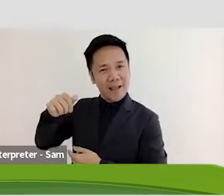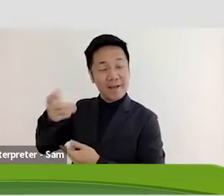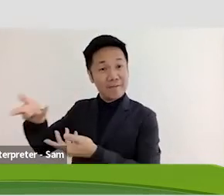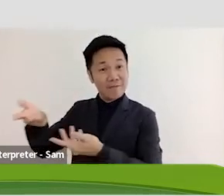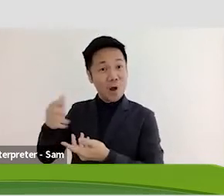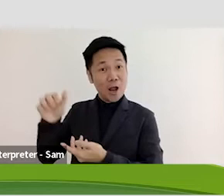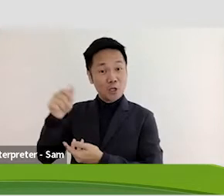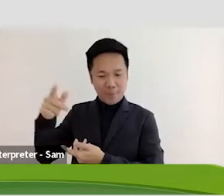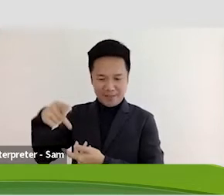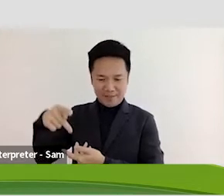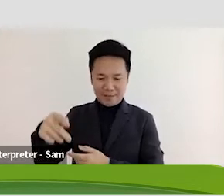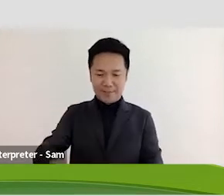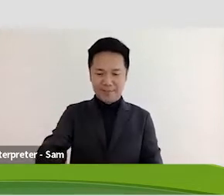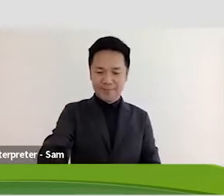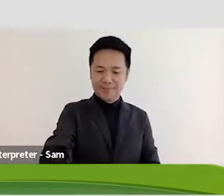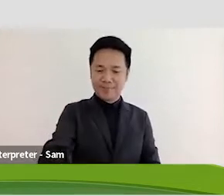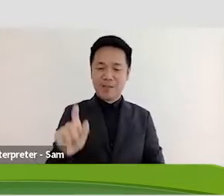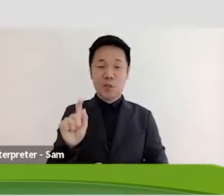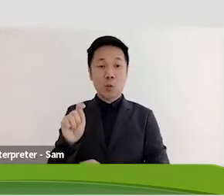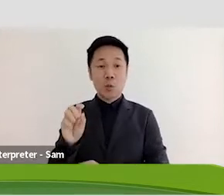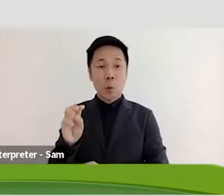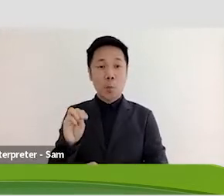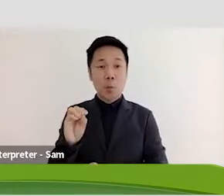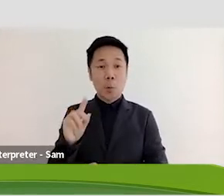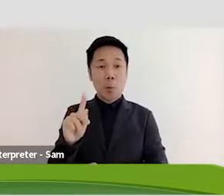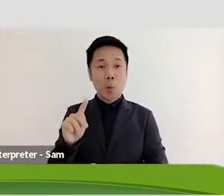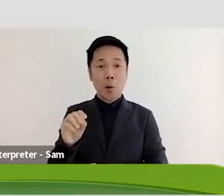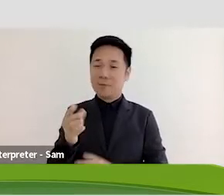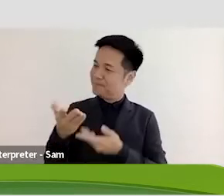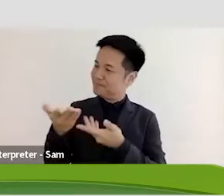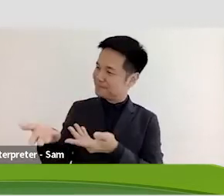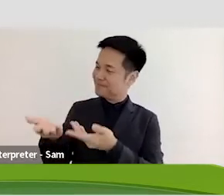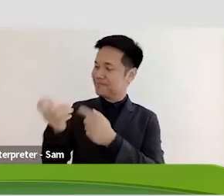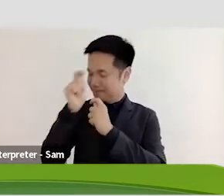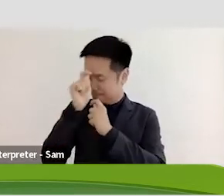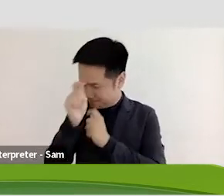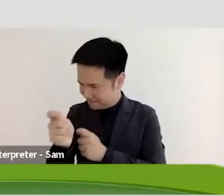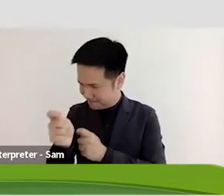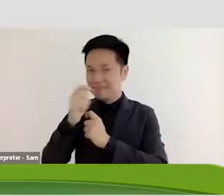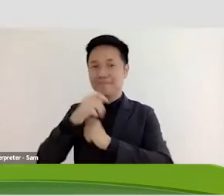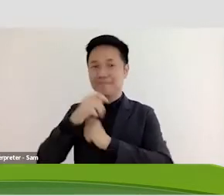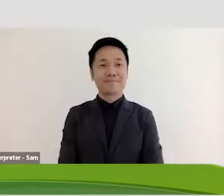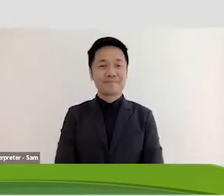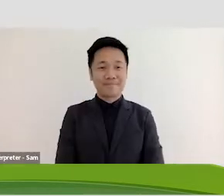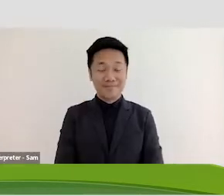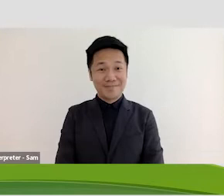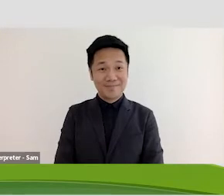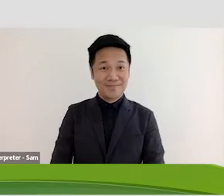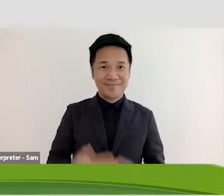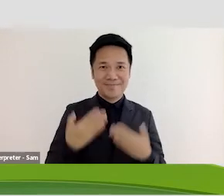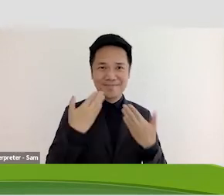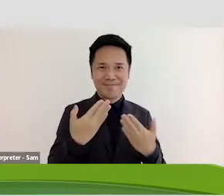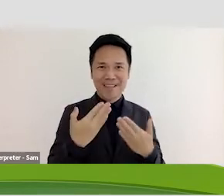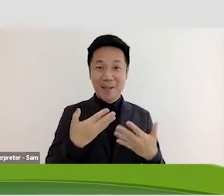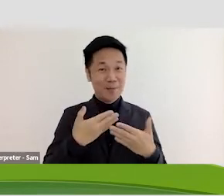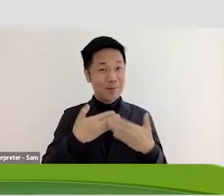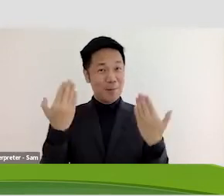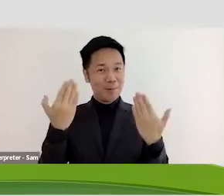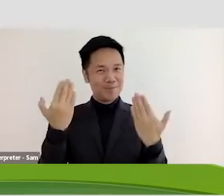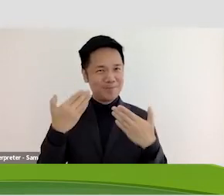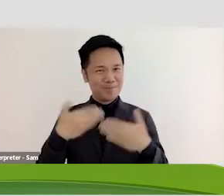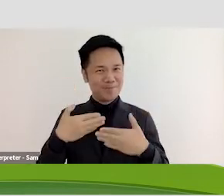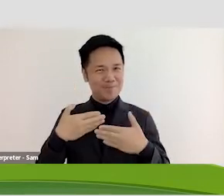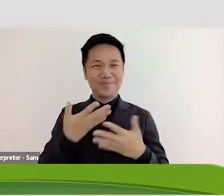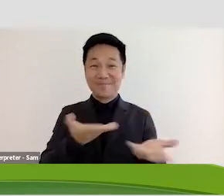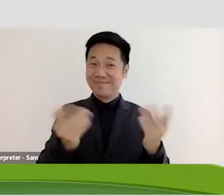Pacific. Tomoko, the floor is yours. Over to you. Thank you very much. And good morning, good afternoon,